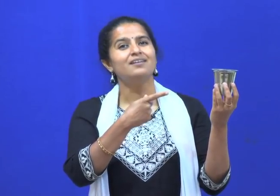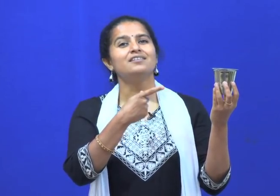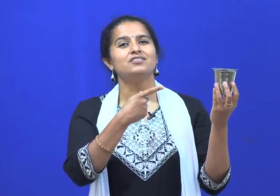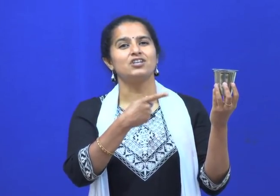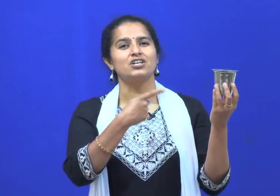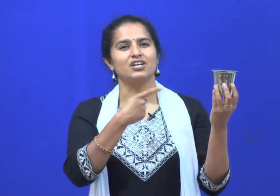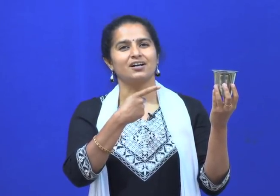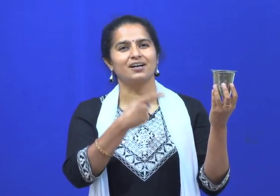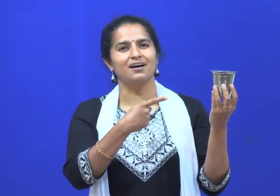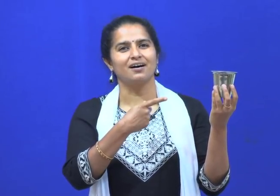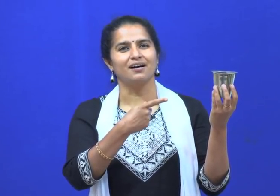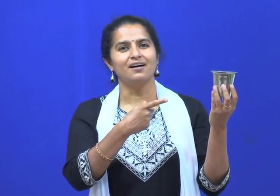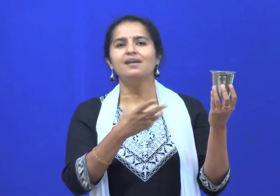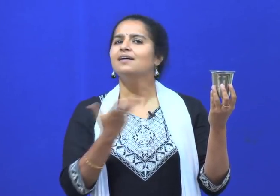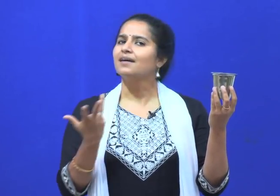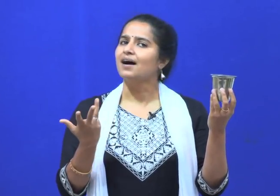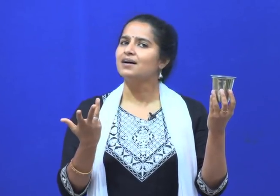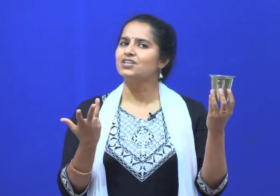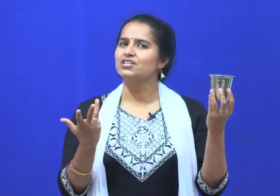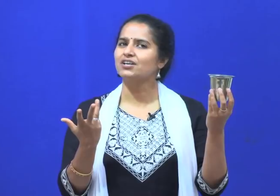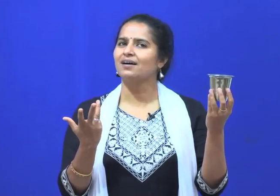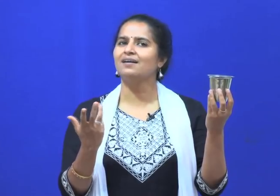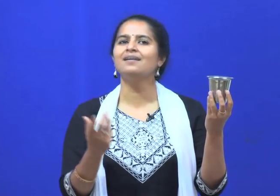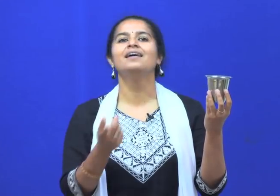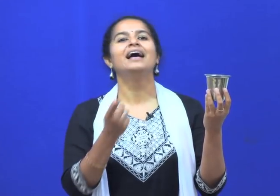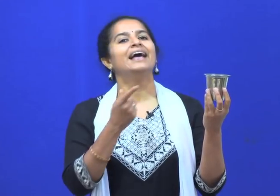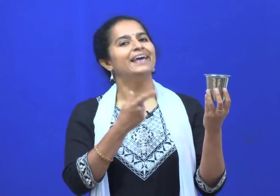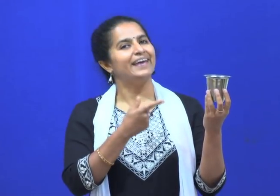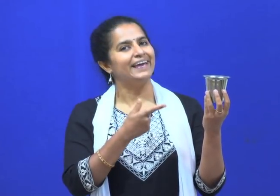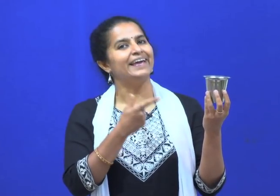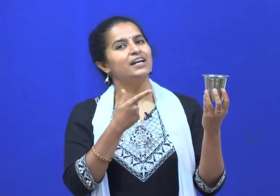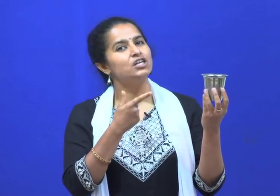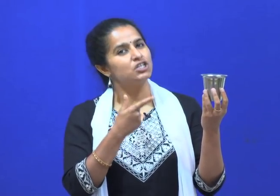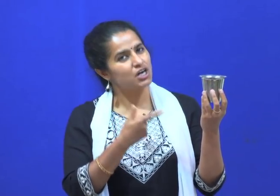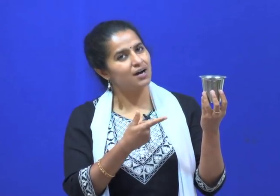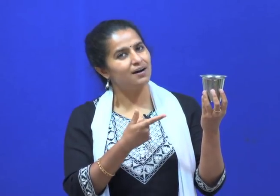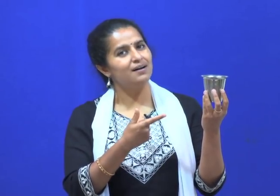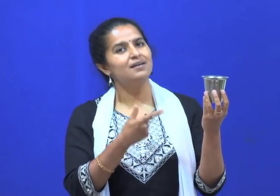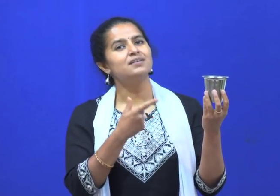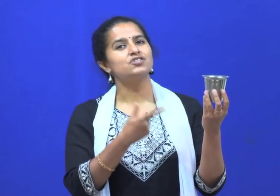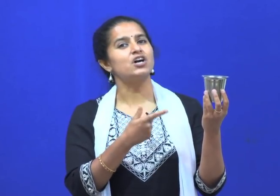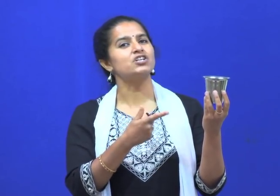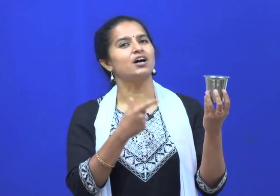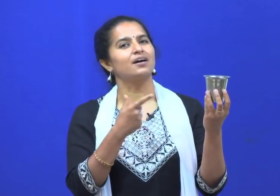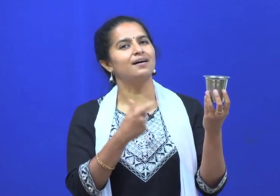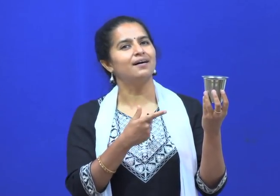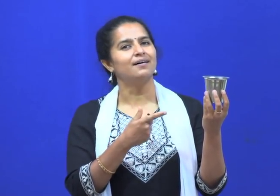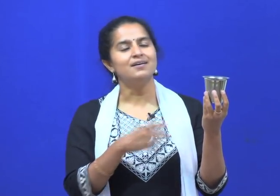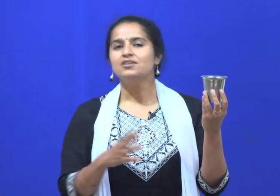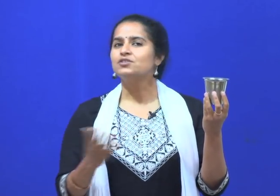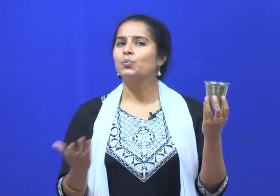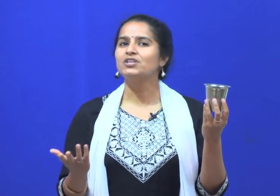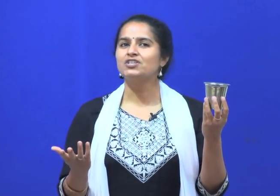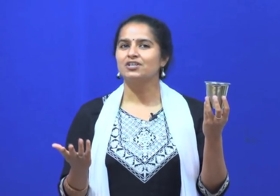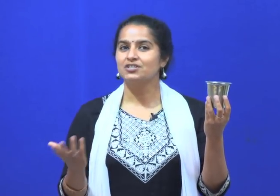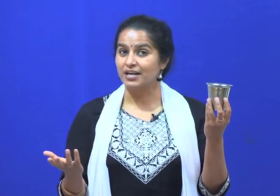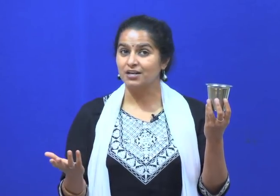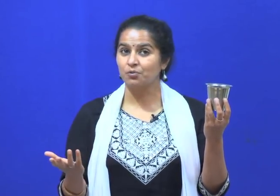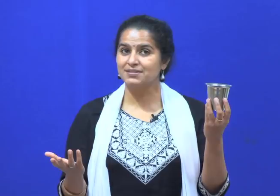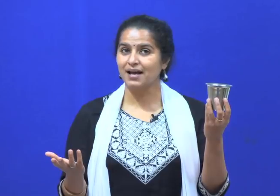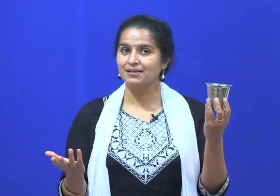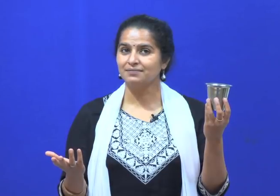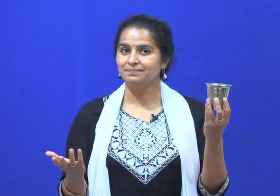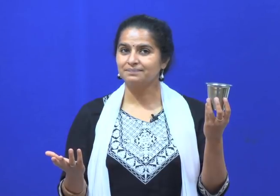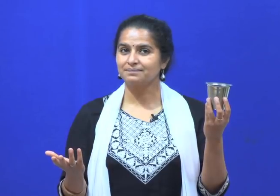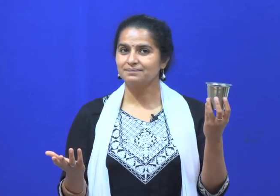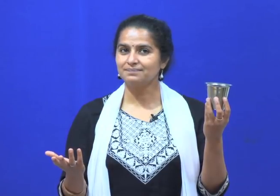eshaha chashakaha. Kaha chashakaha? Eshaha chashakaha. So which gender